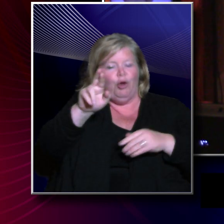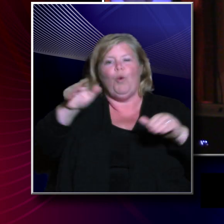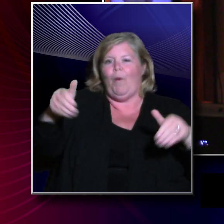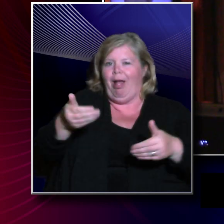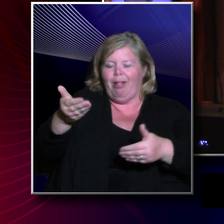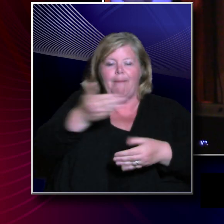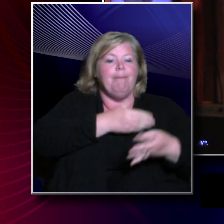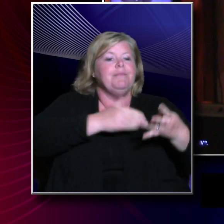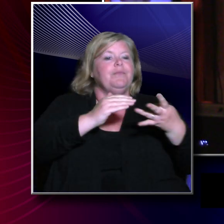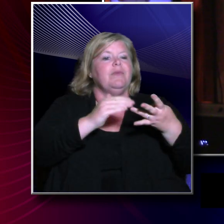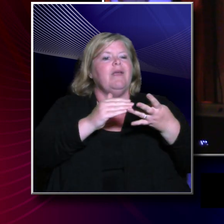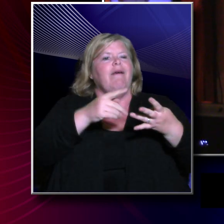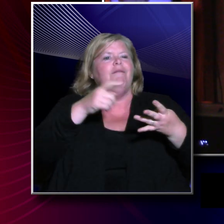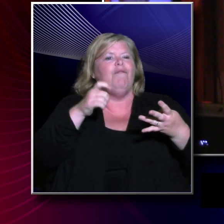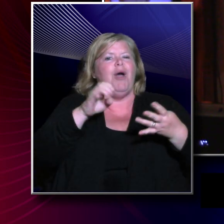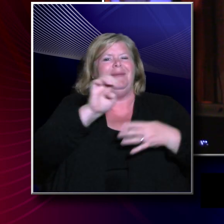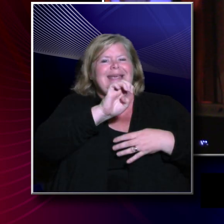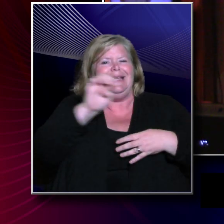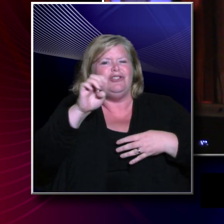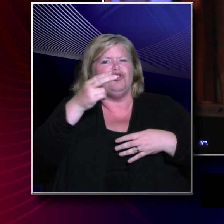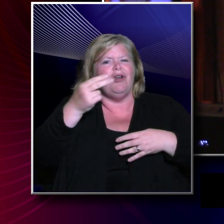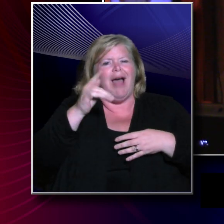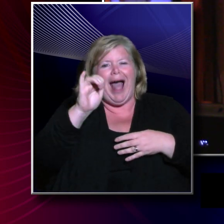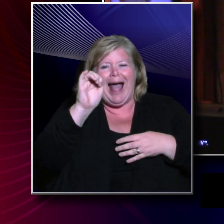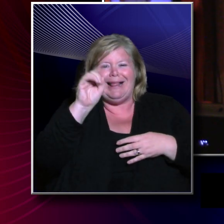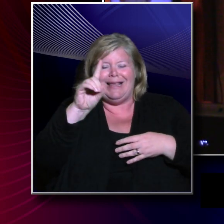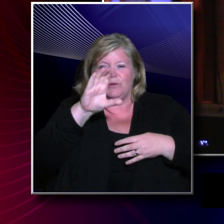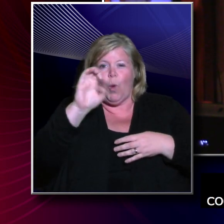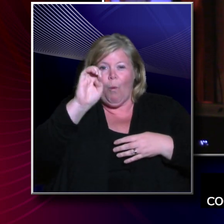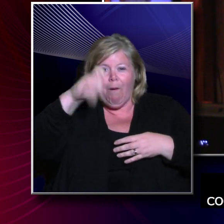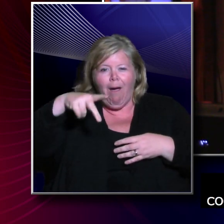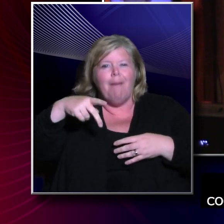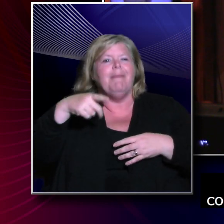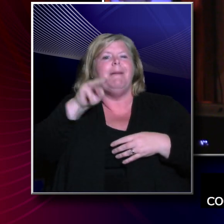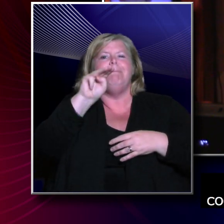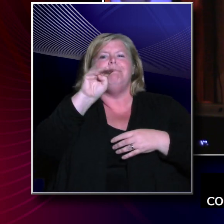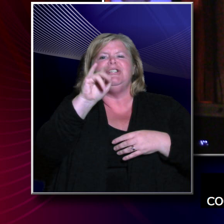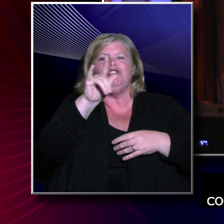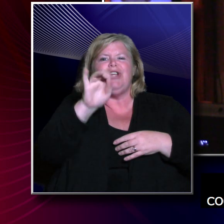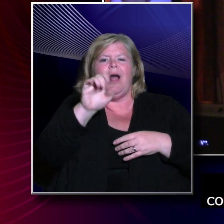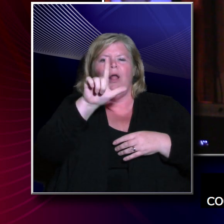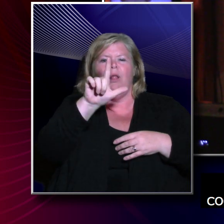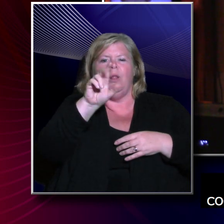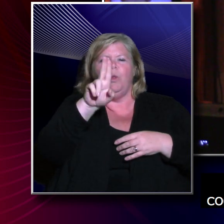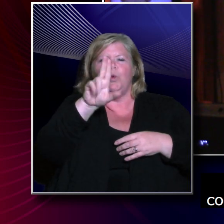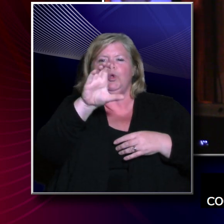And from our Eastern Highlands Cooperative, Miss Michelle Lucci.